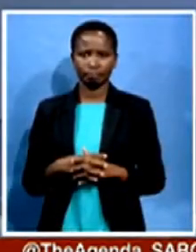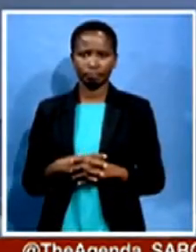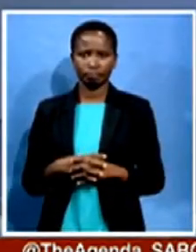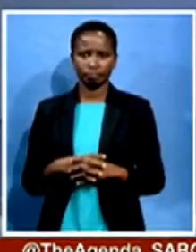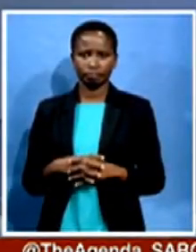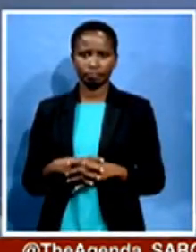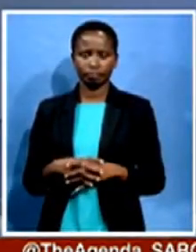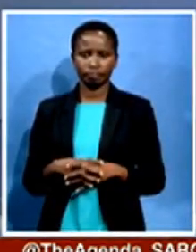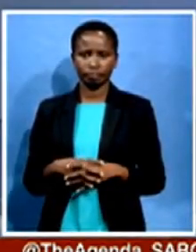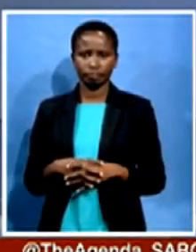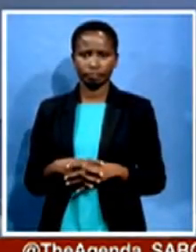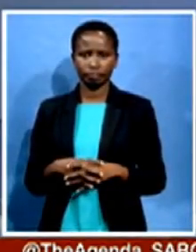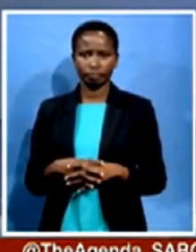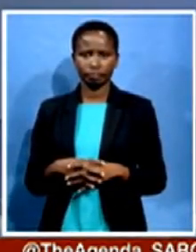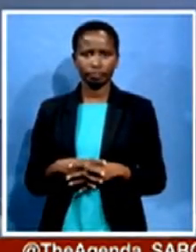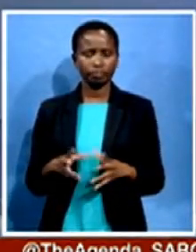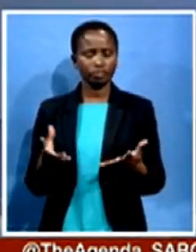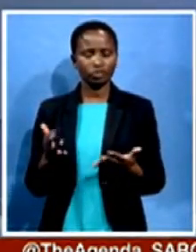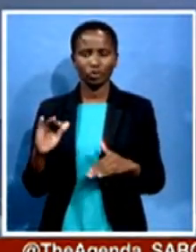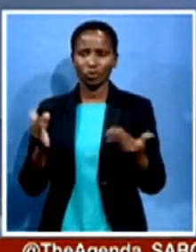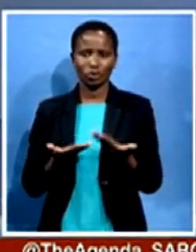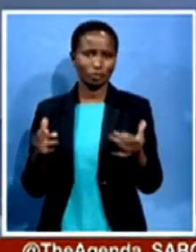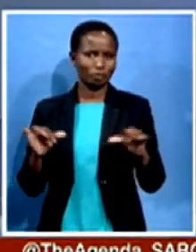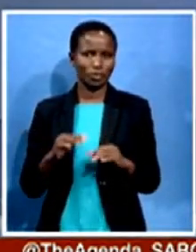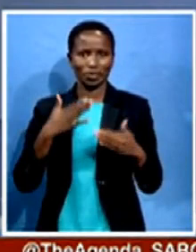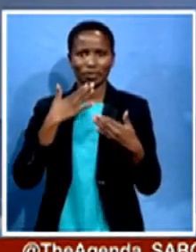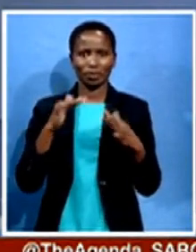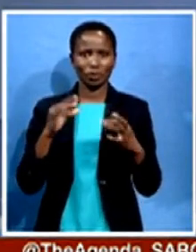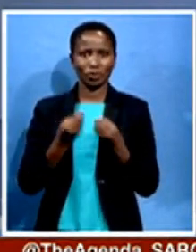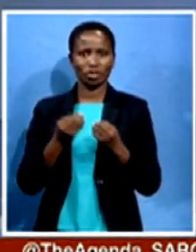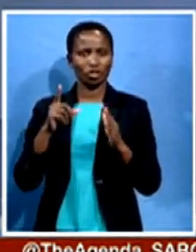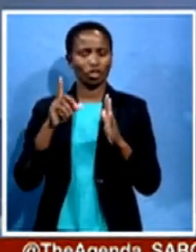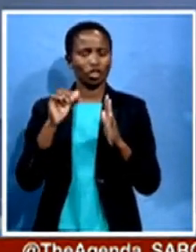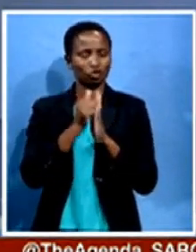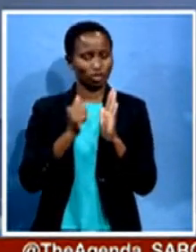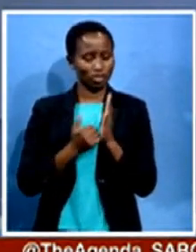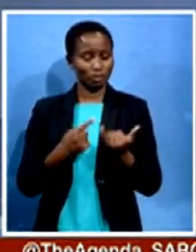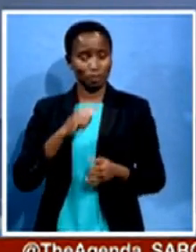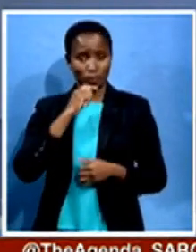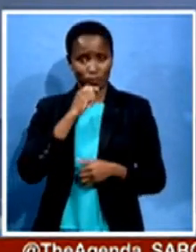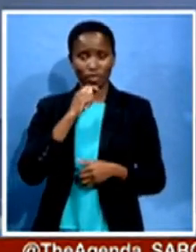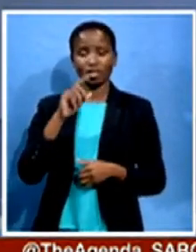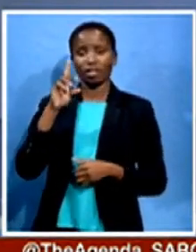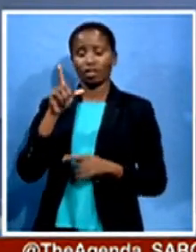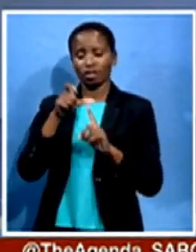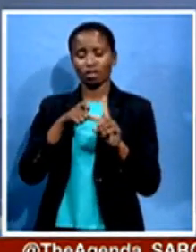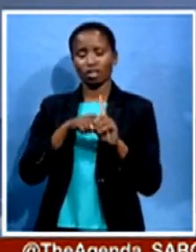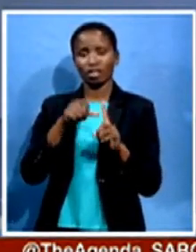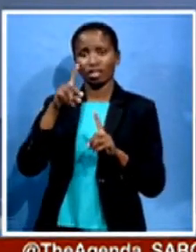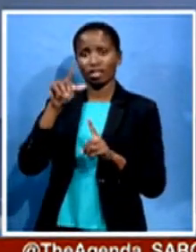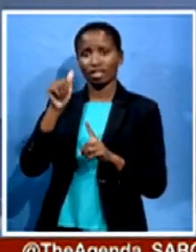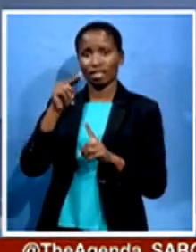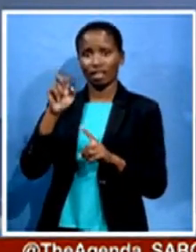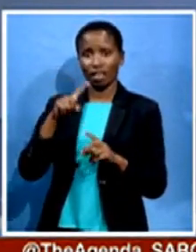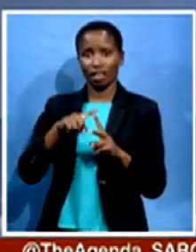Welcome back and thanks for staying with the agenda this morning. Daniel Malan, Cornelius Greyling, Othard Klingberg and Micheal Sternberg